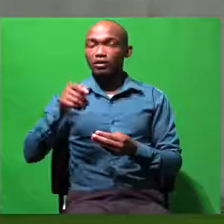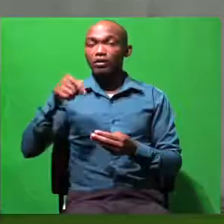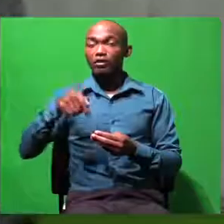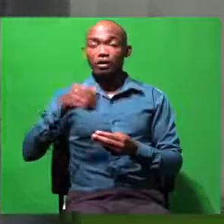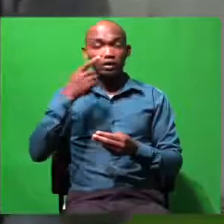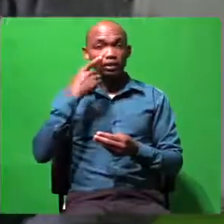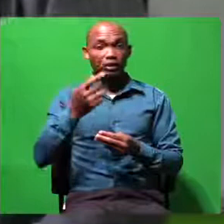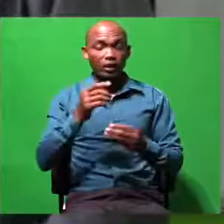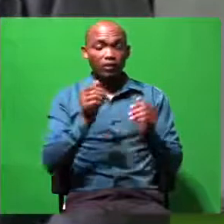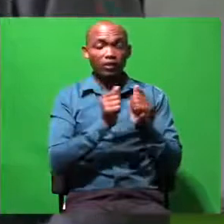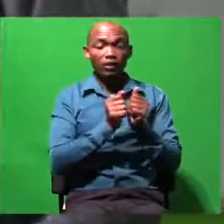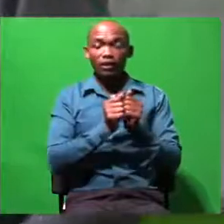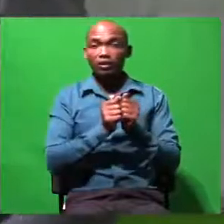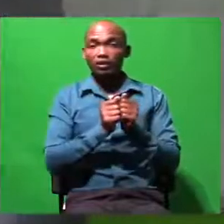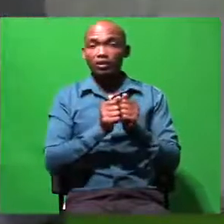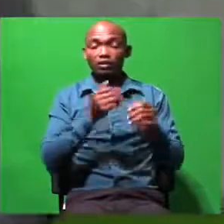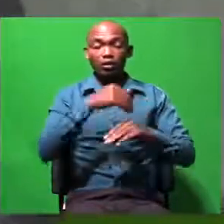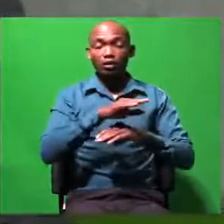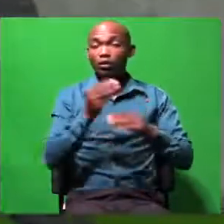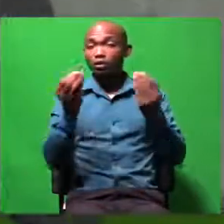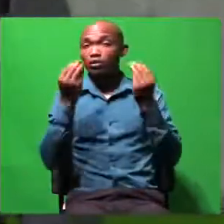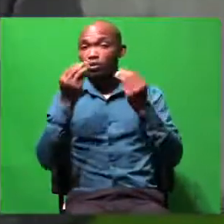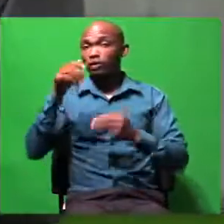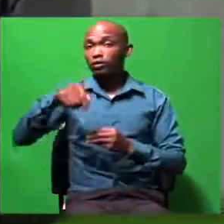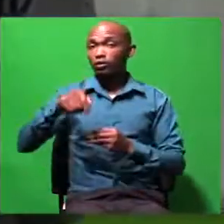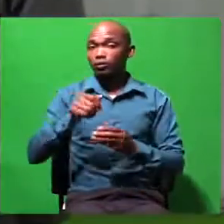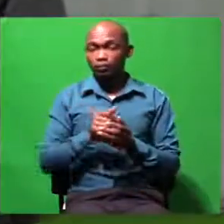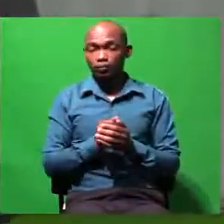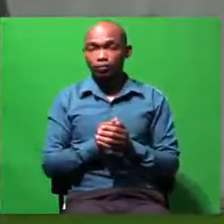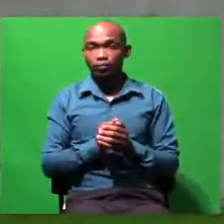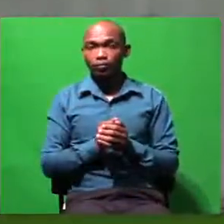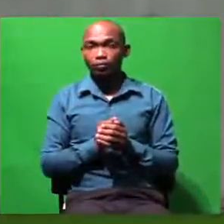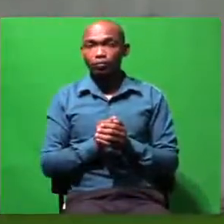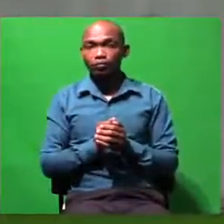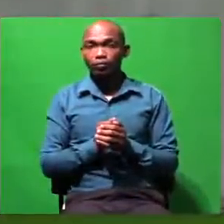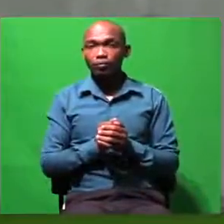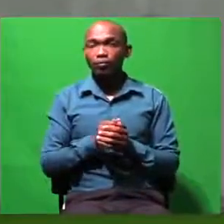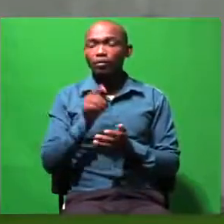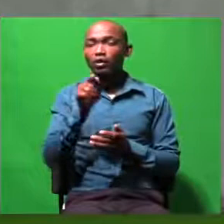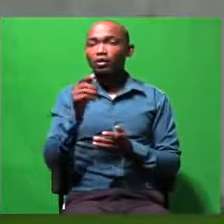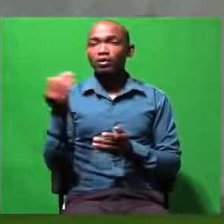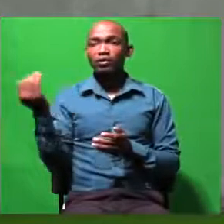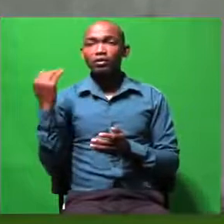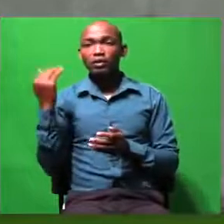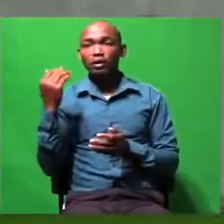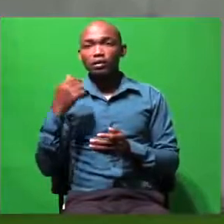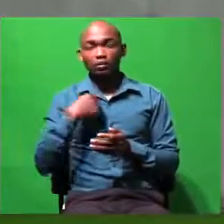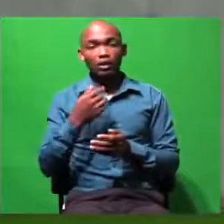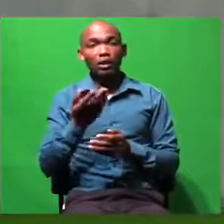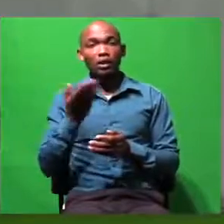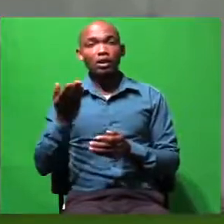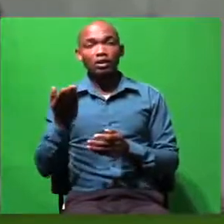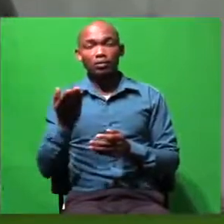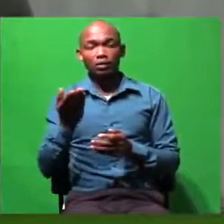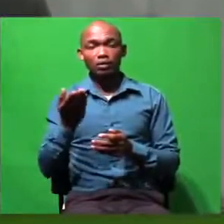to give you today. This is special group. What is the meaning of special group? Can you tell me, anyone can tell me about the meaning